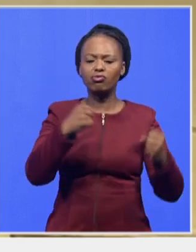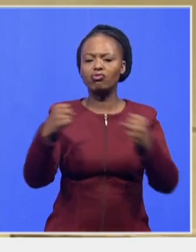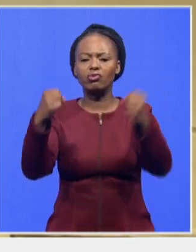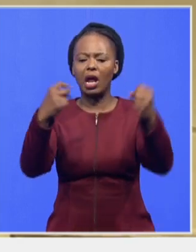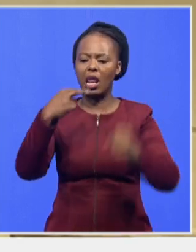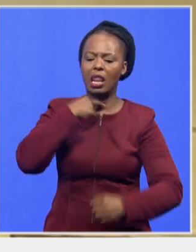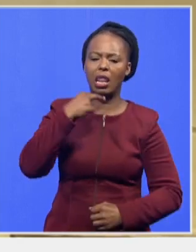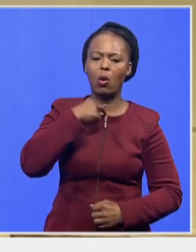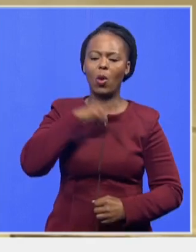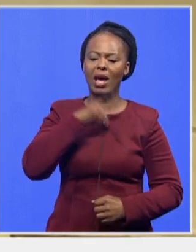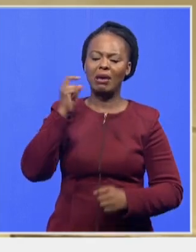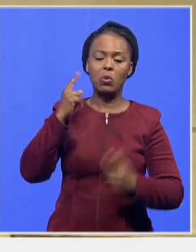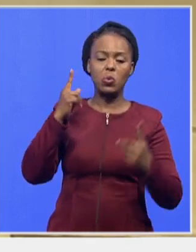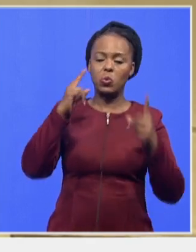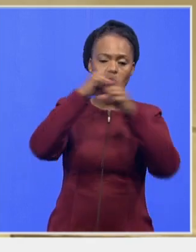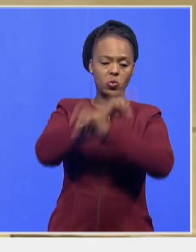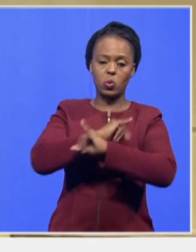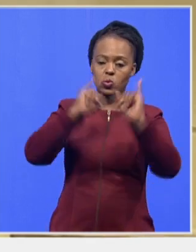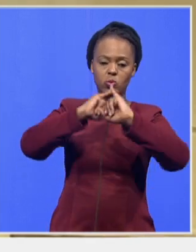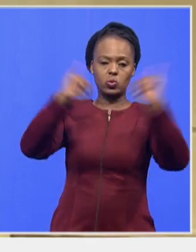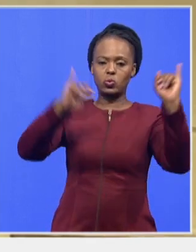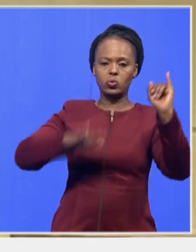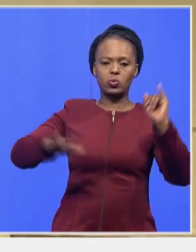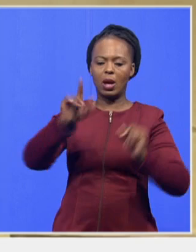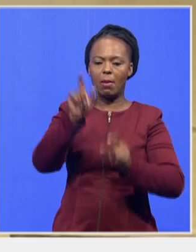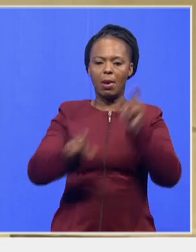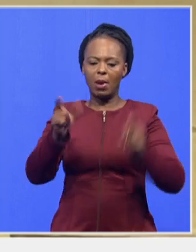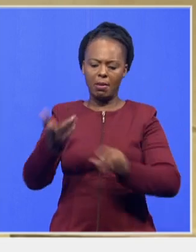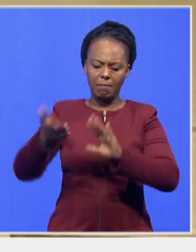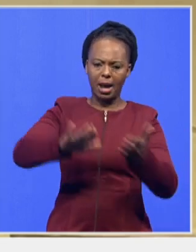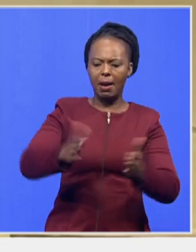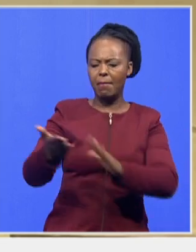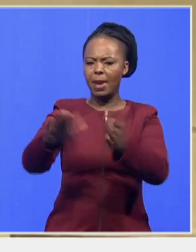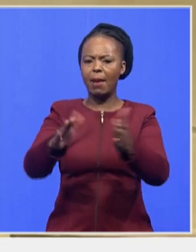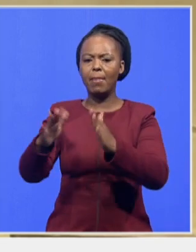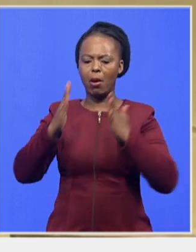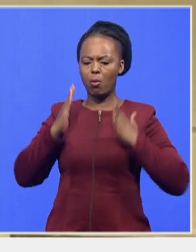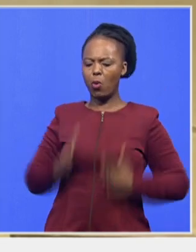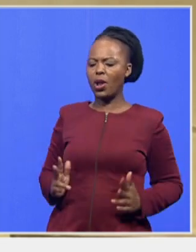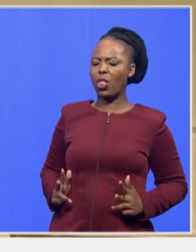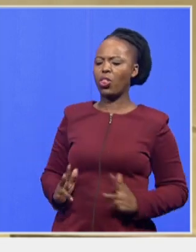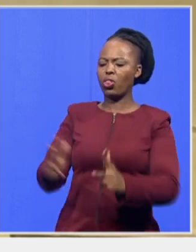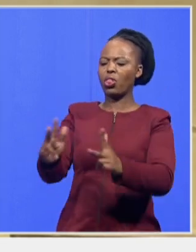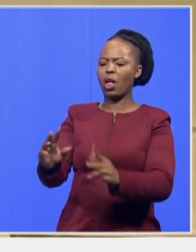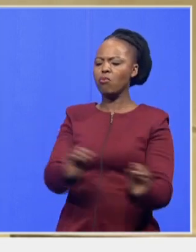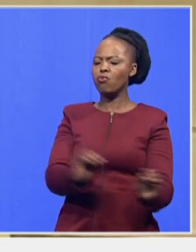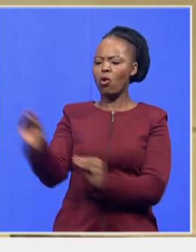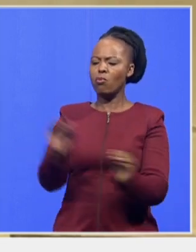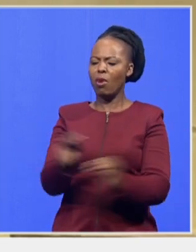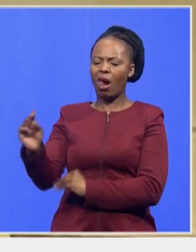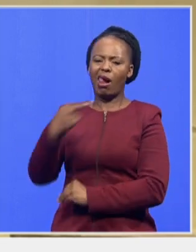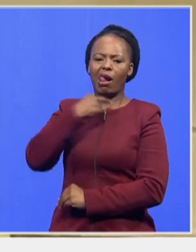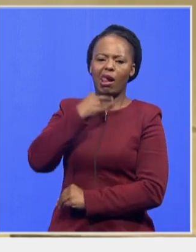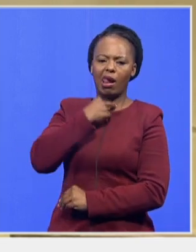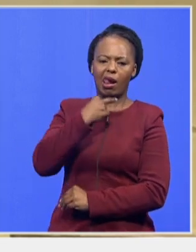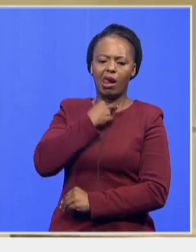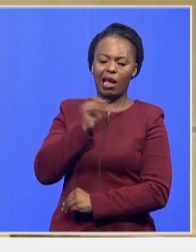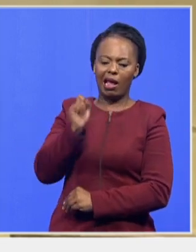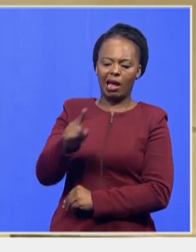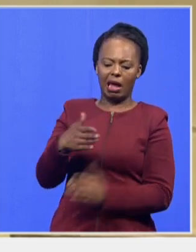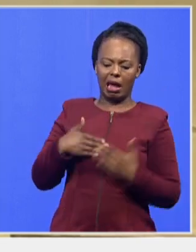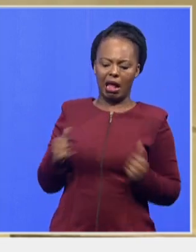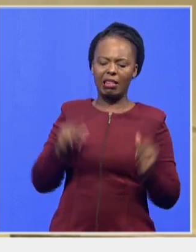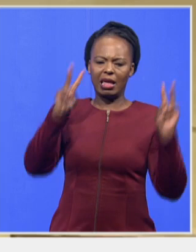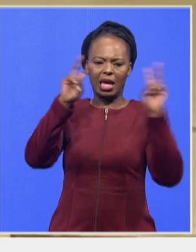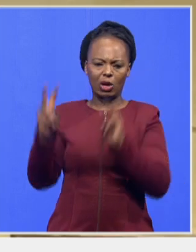chaotic situation. The dead bodies are still in the streets and cannot be evacuated, and it's also causing health issues